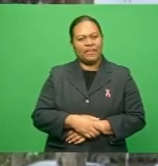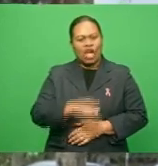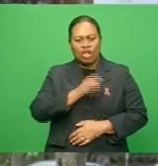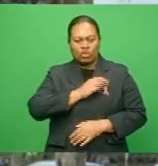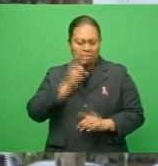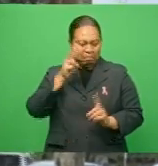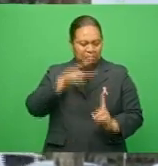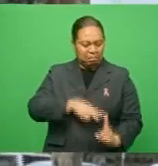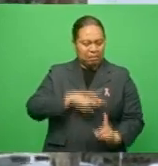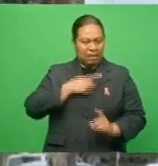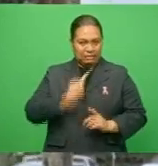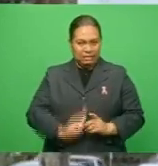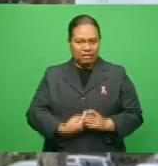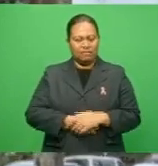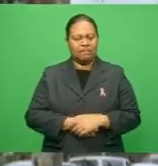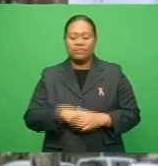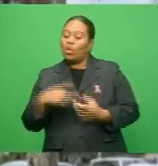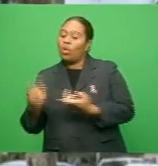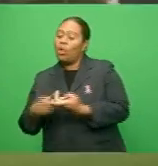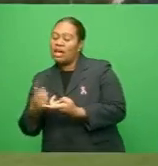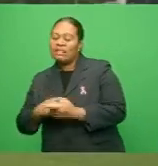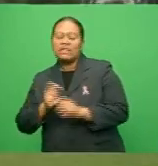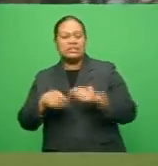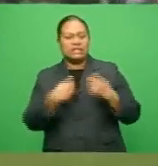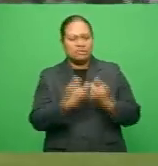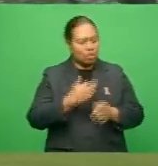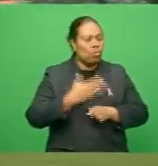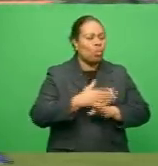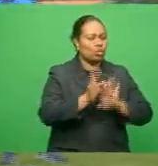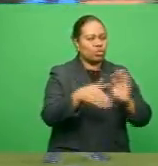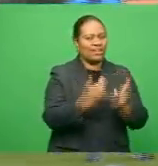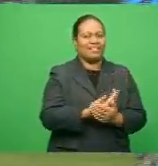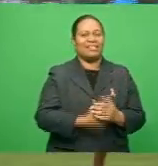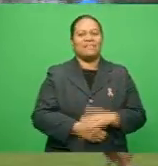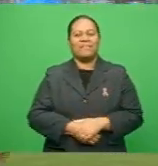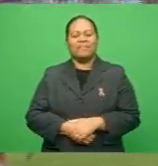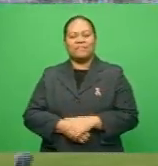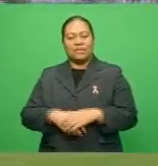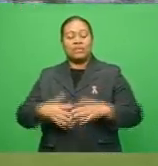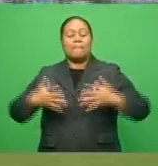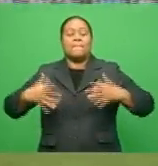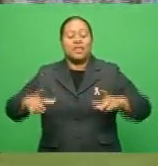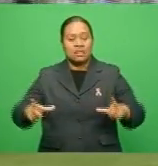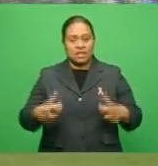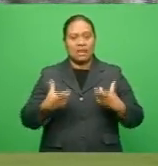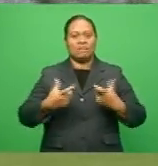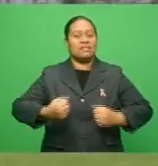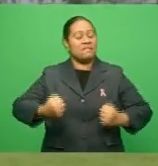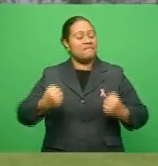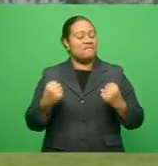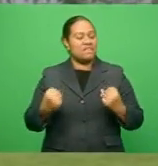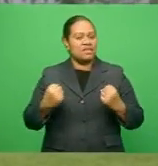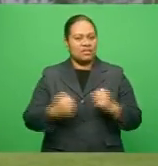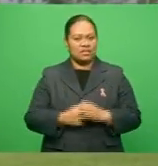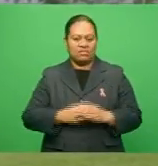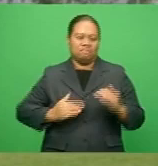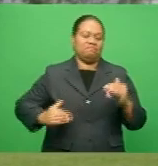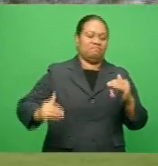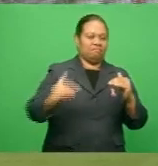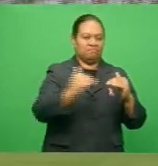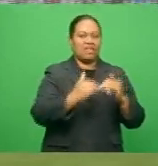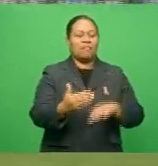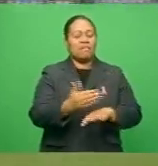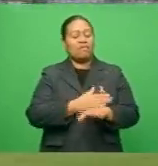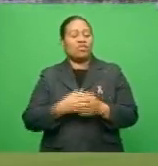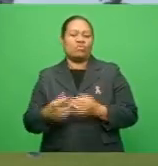underestimate any teams. We just work together as a team. The team's biggest challenge is to get their fitness up to par before taking on the